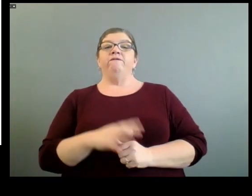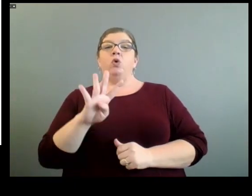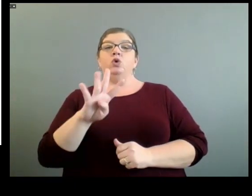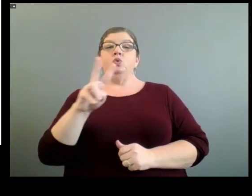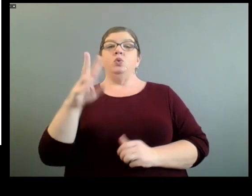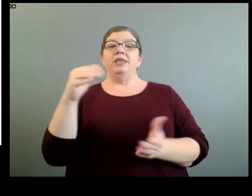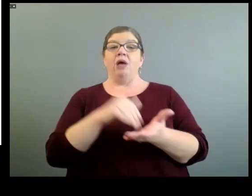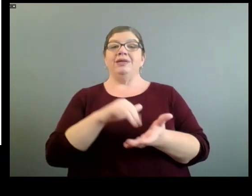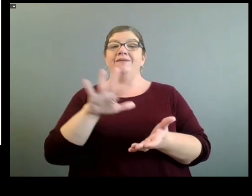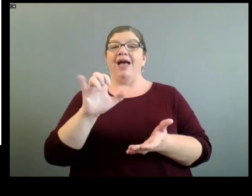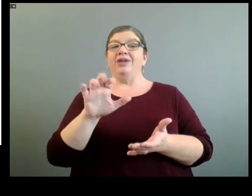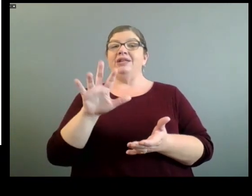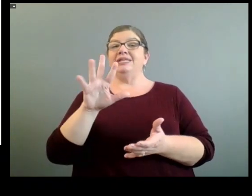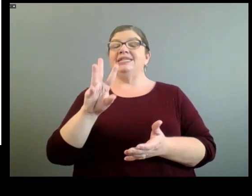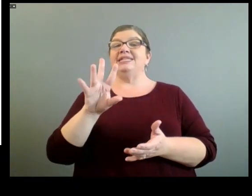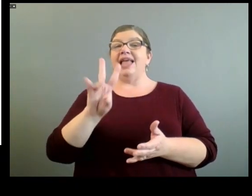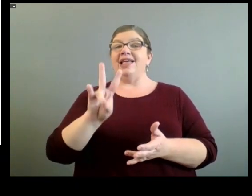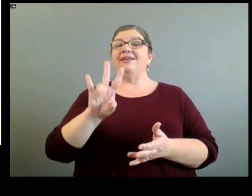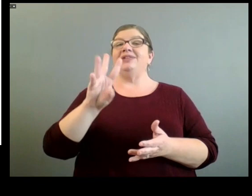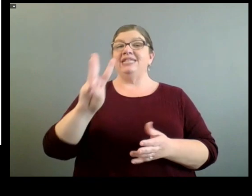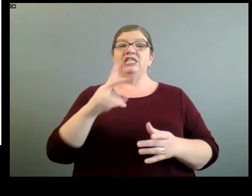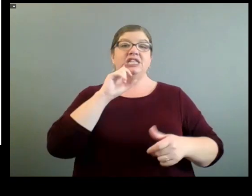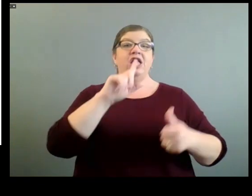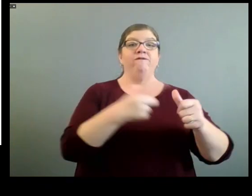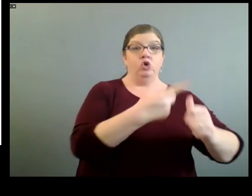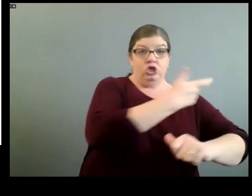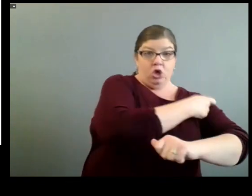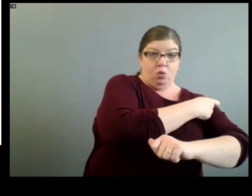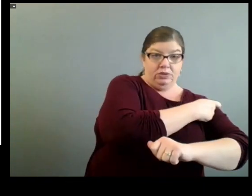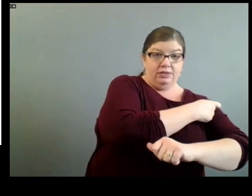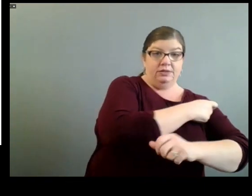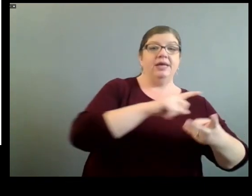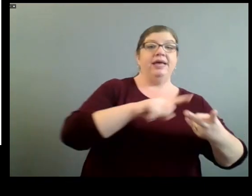42,576. Second doses administered,